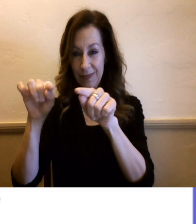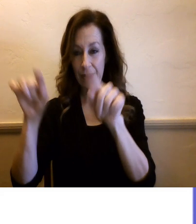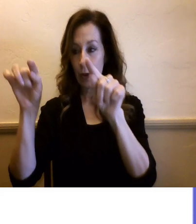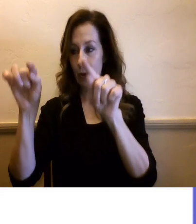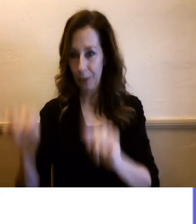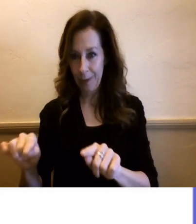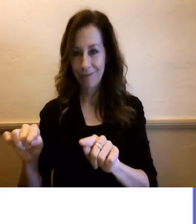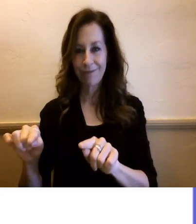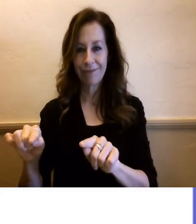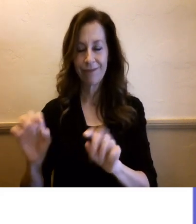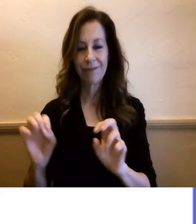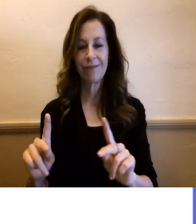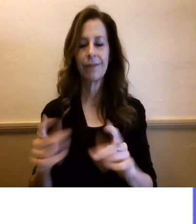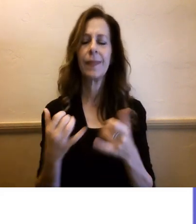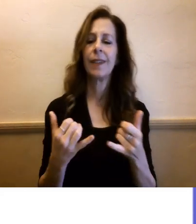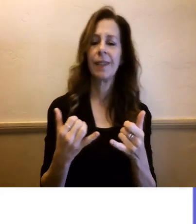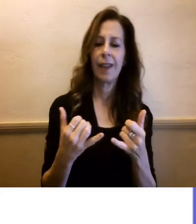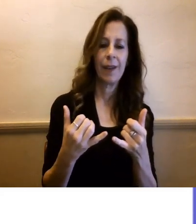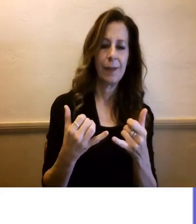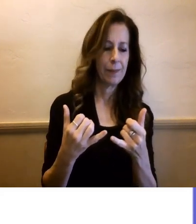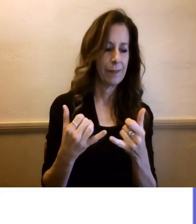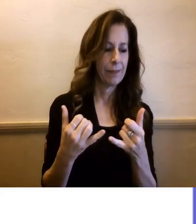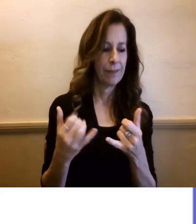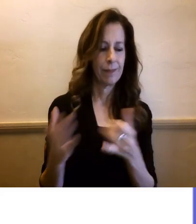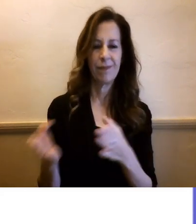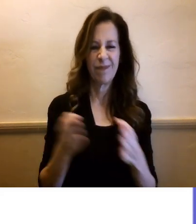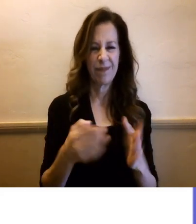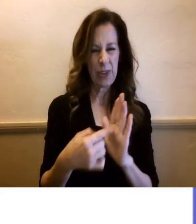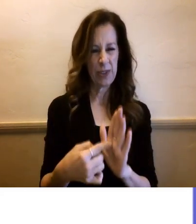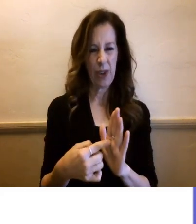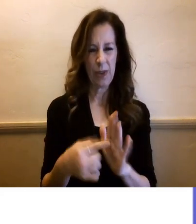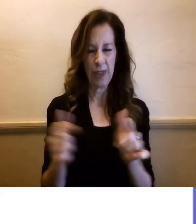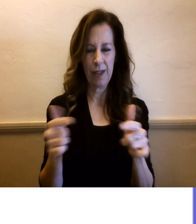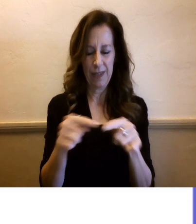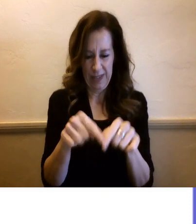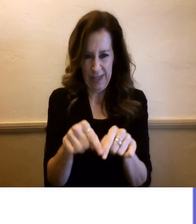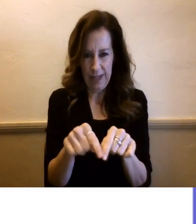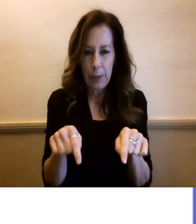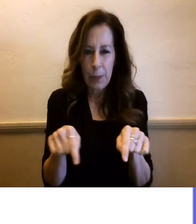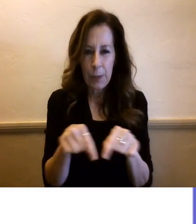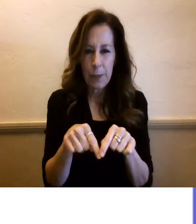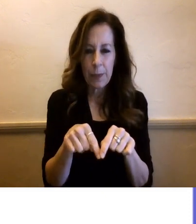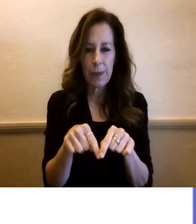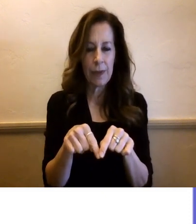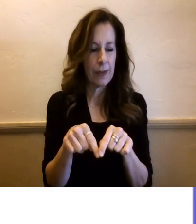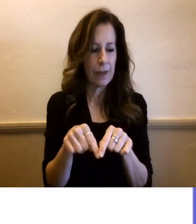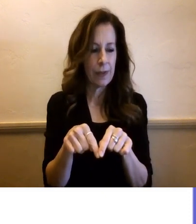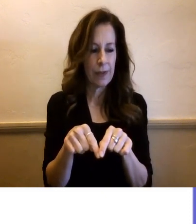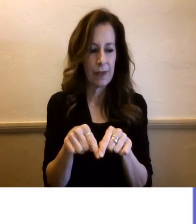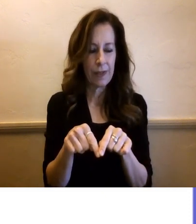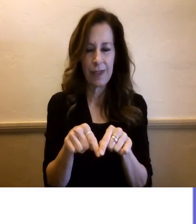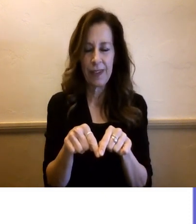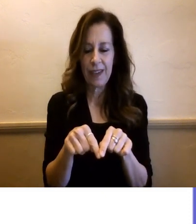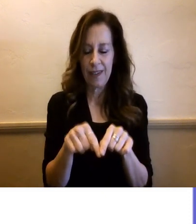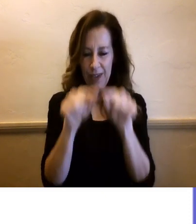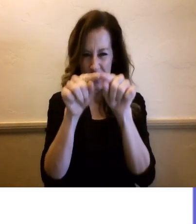And draw. Okay. Now let me go back to this one to show you. Okay, so if I draw my line like this, and